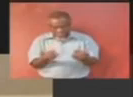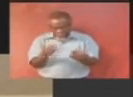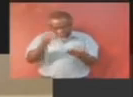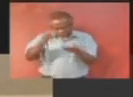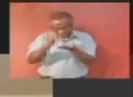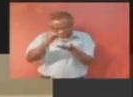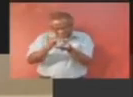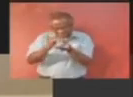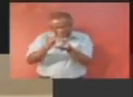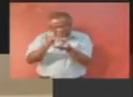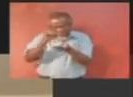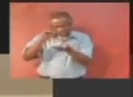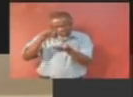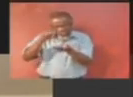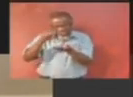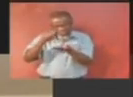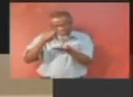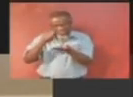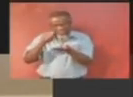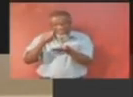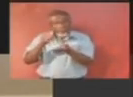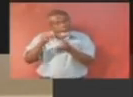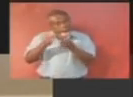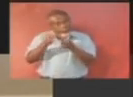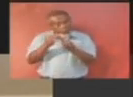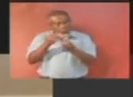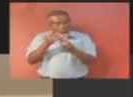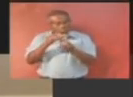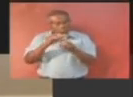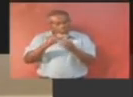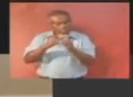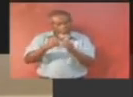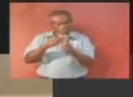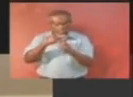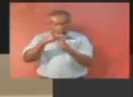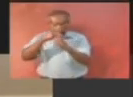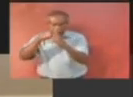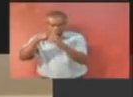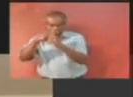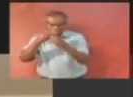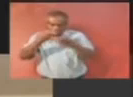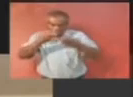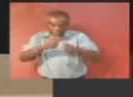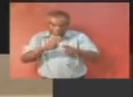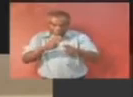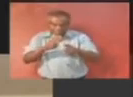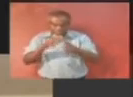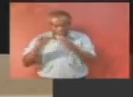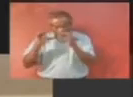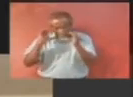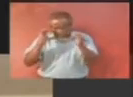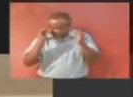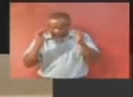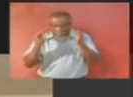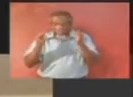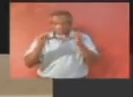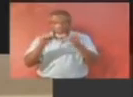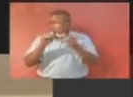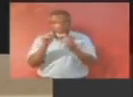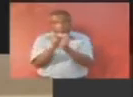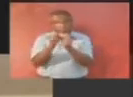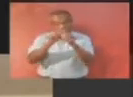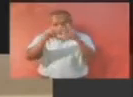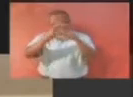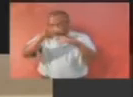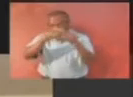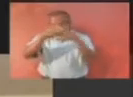our current positive case to test ratio or daily positivity rate is at an okay place. Is random testing still being done? We have